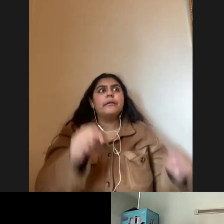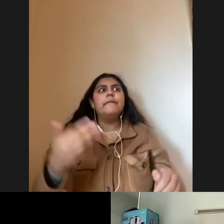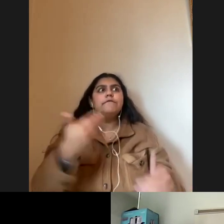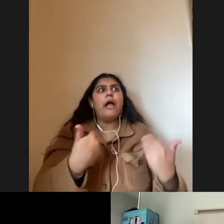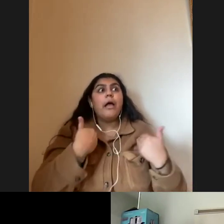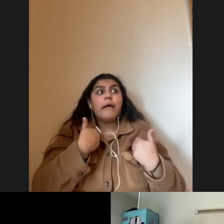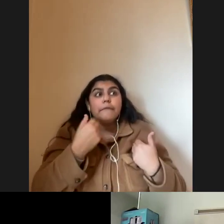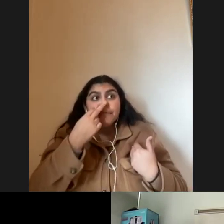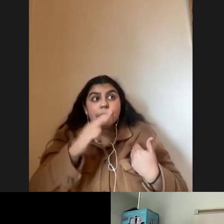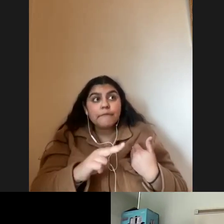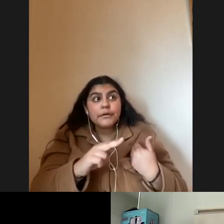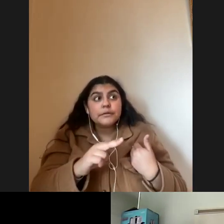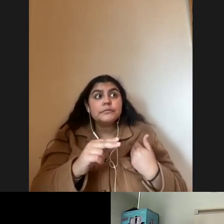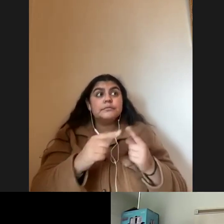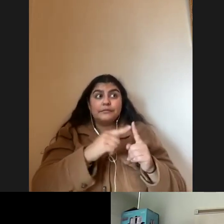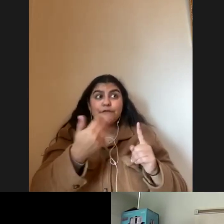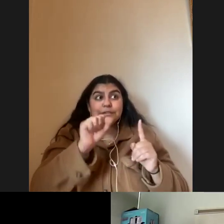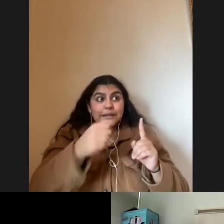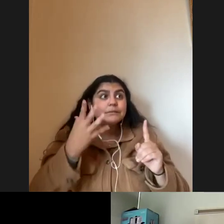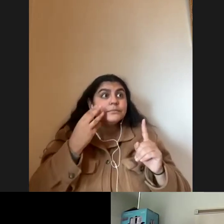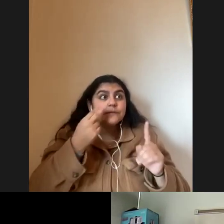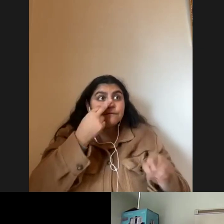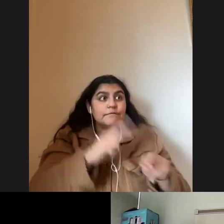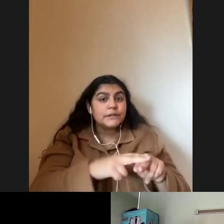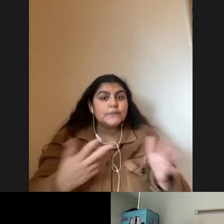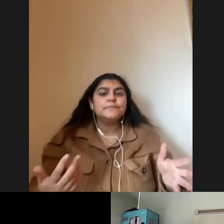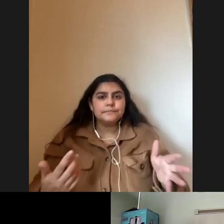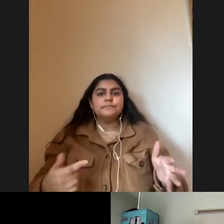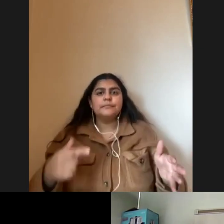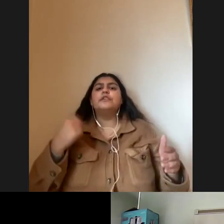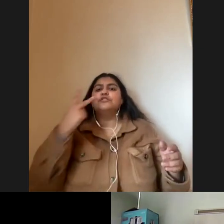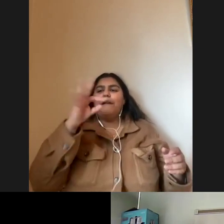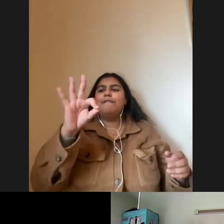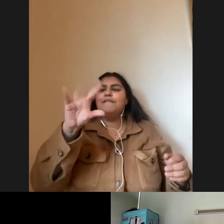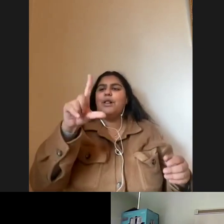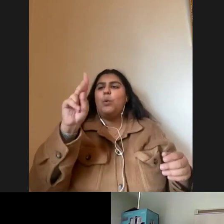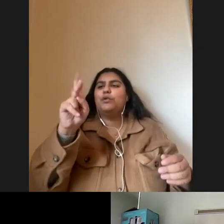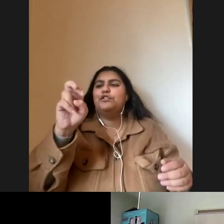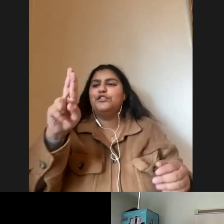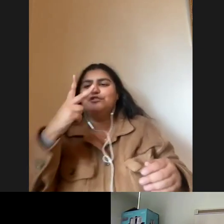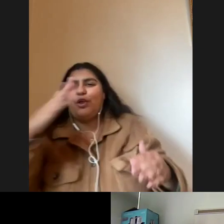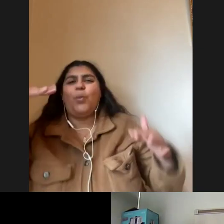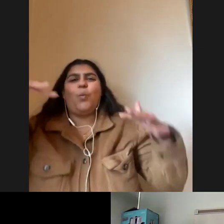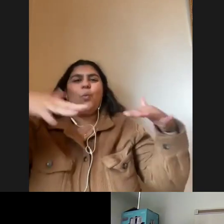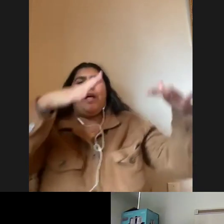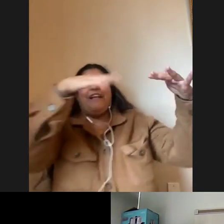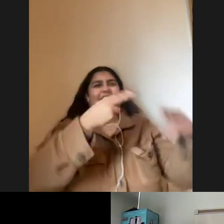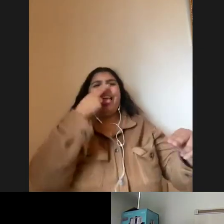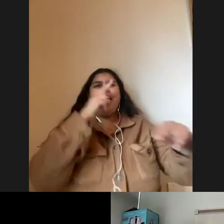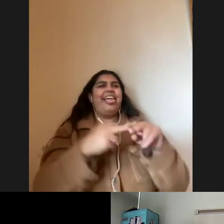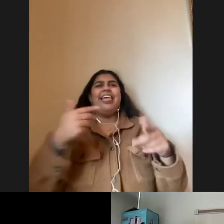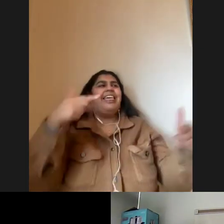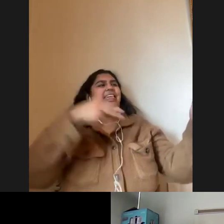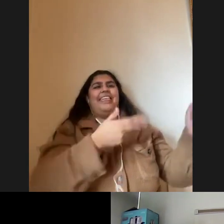fun? Do fishes have fun? There is that nice video of that flounder that was just like catching waves, Yeah. and that was the first time I ever saw